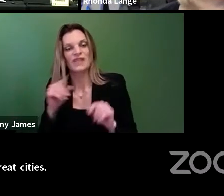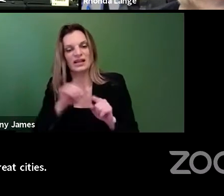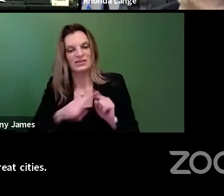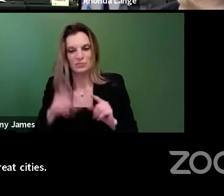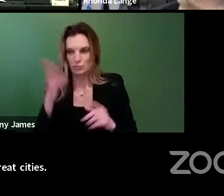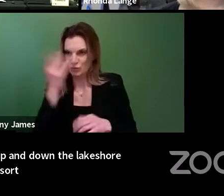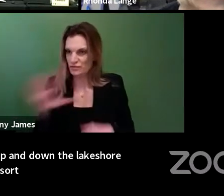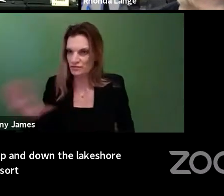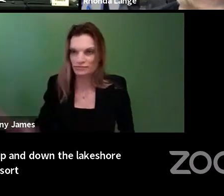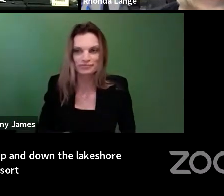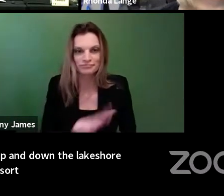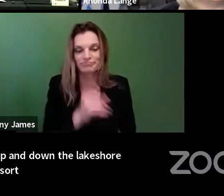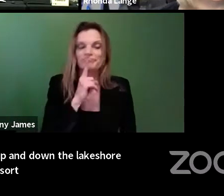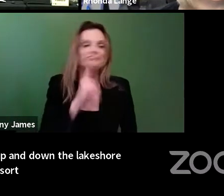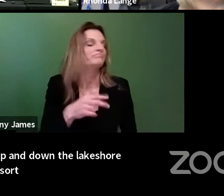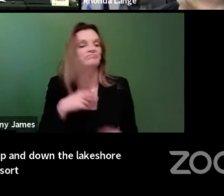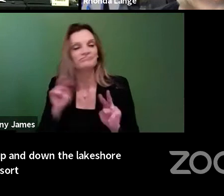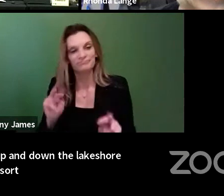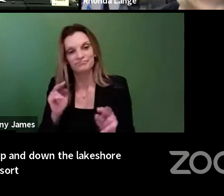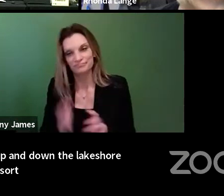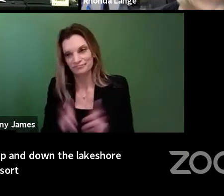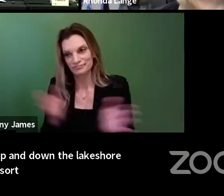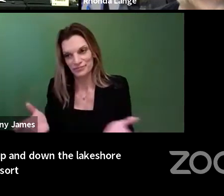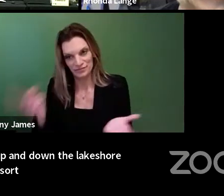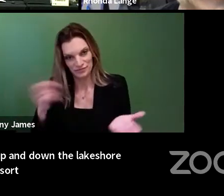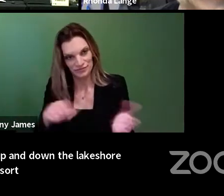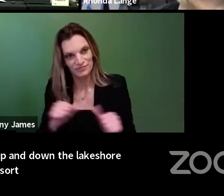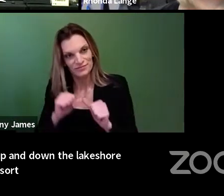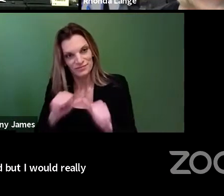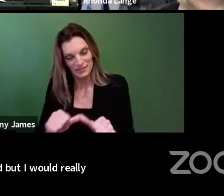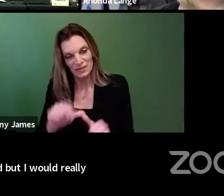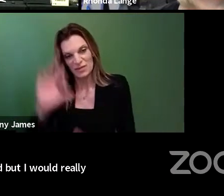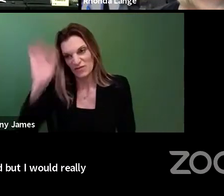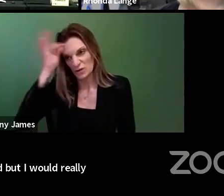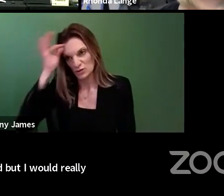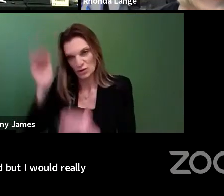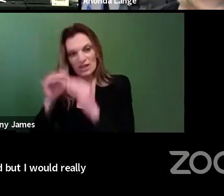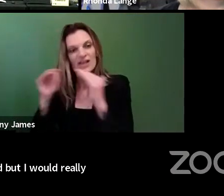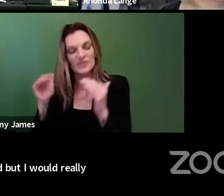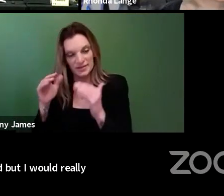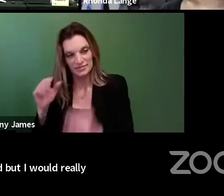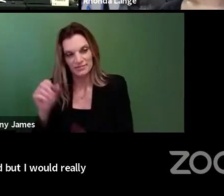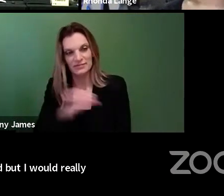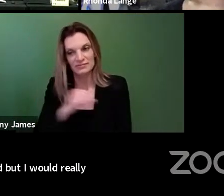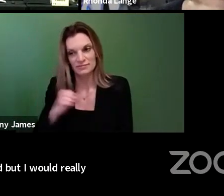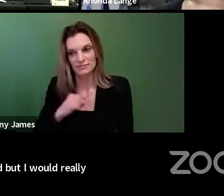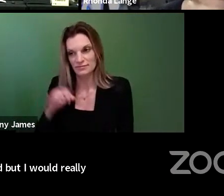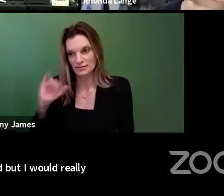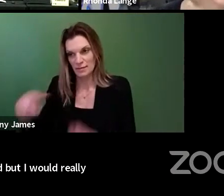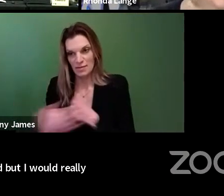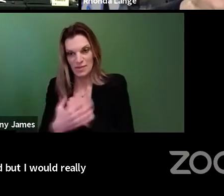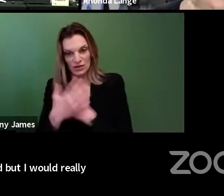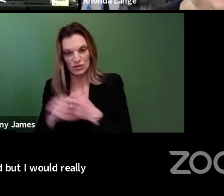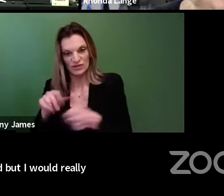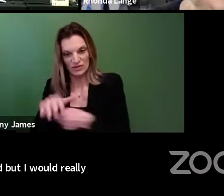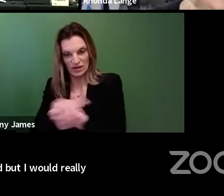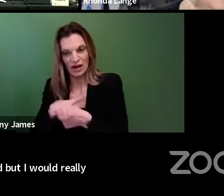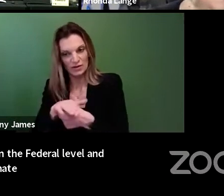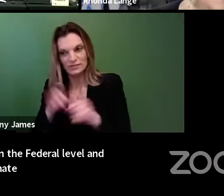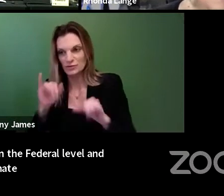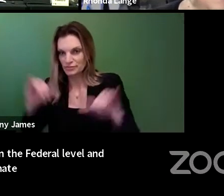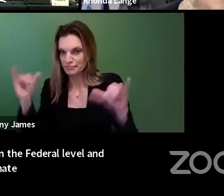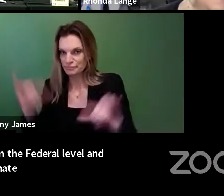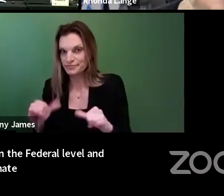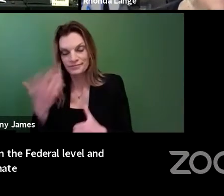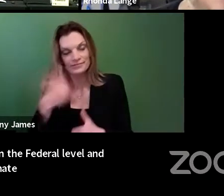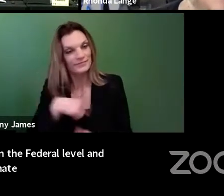been said, but I would really encourage you to keep, at least on the federal level and maybe the Senate level, the lakeshore counties together, because